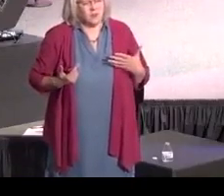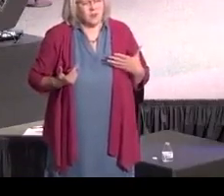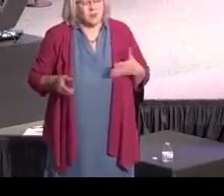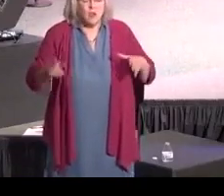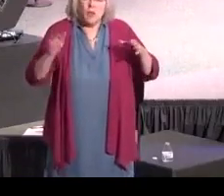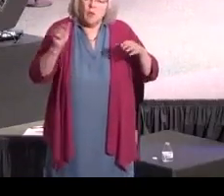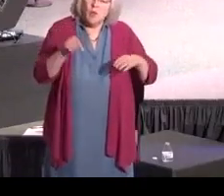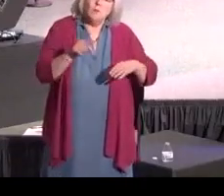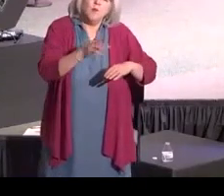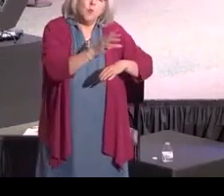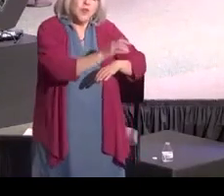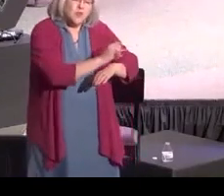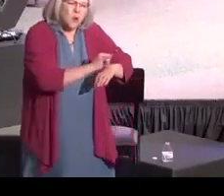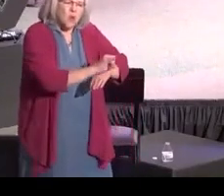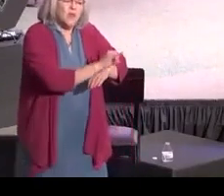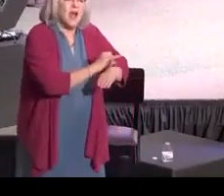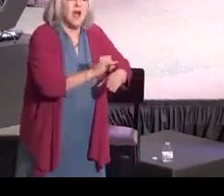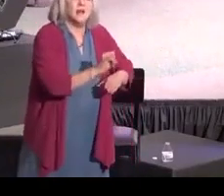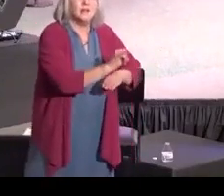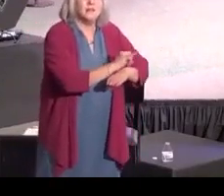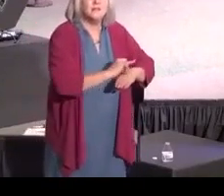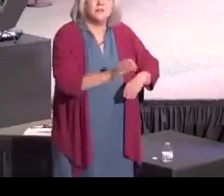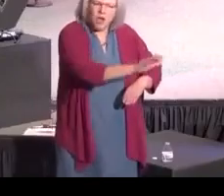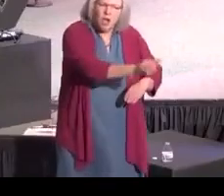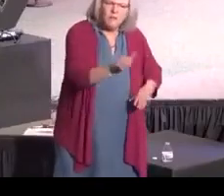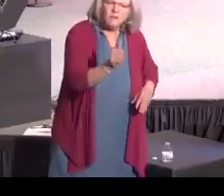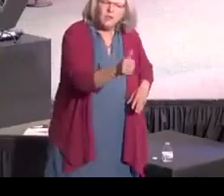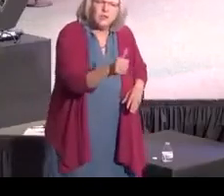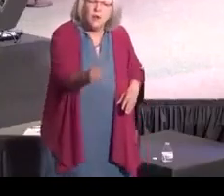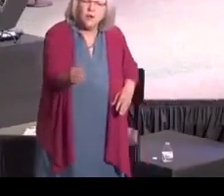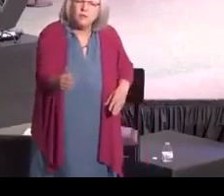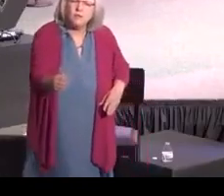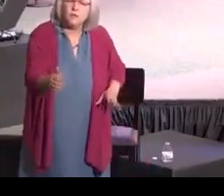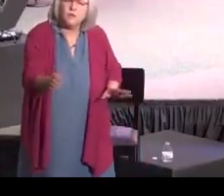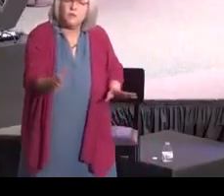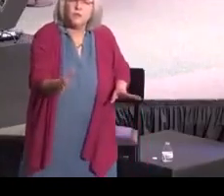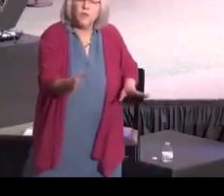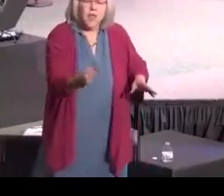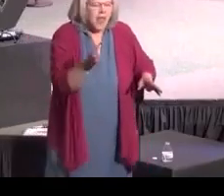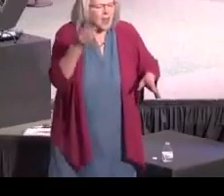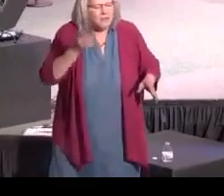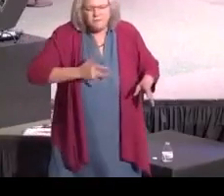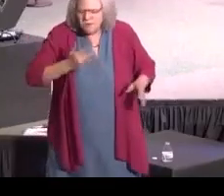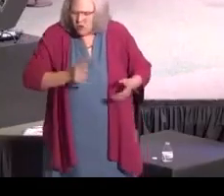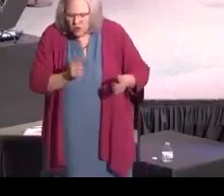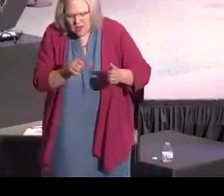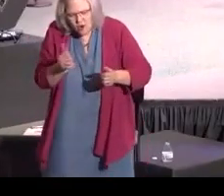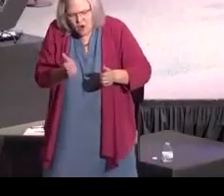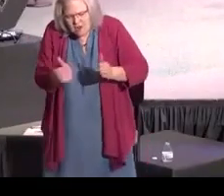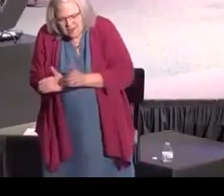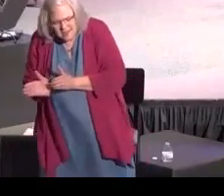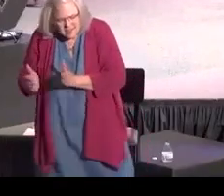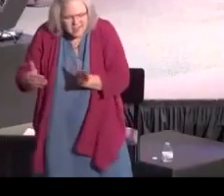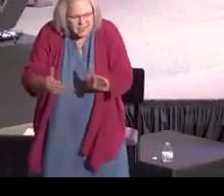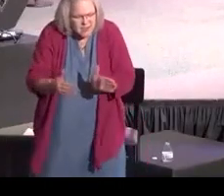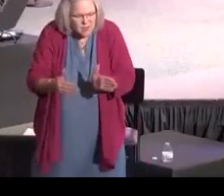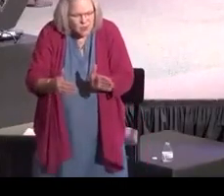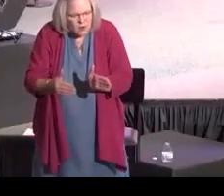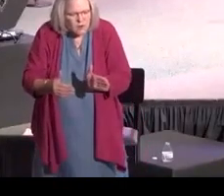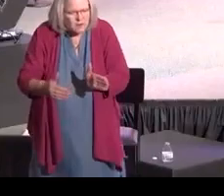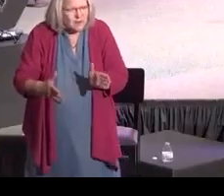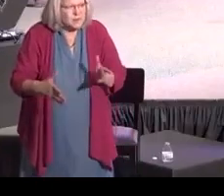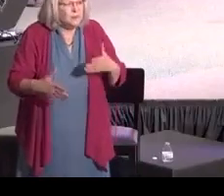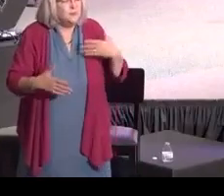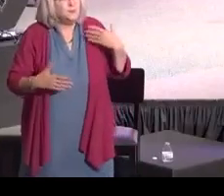there, I want you to ask yourself these questions today. If you came in here today and you feel like you're on a detour, and I'm sure there are many people listening to my voice that are,